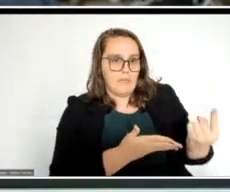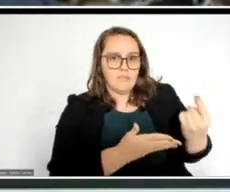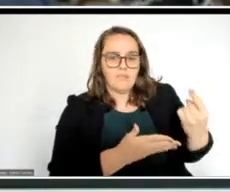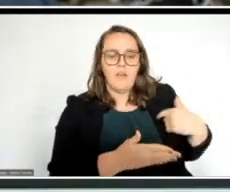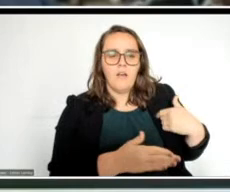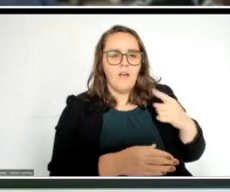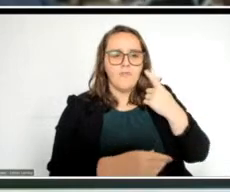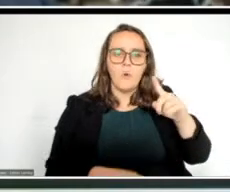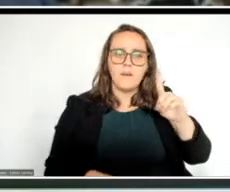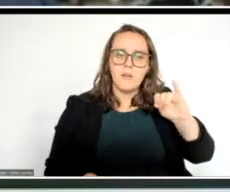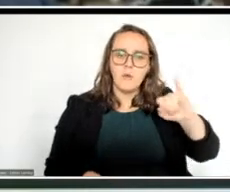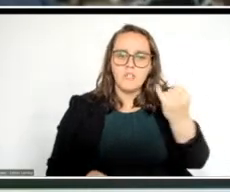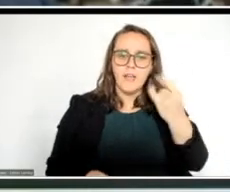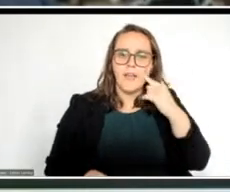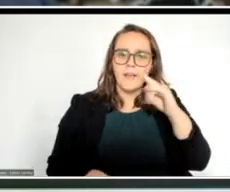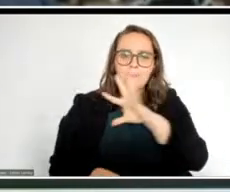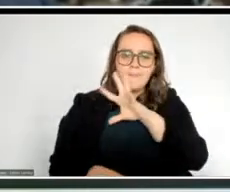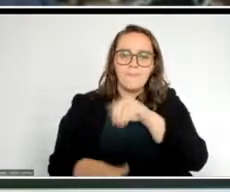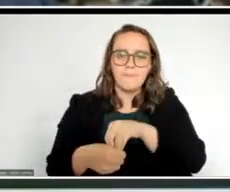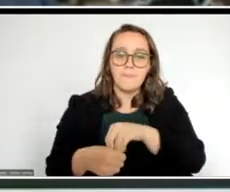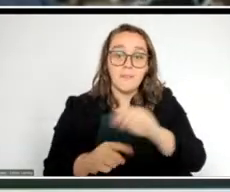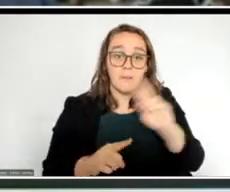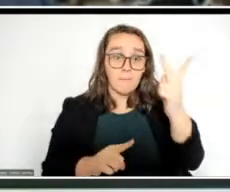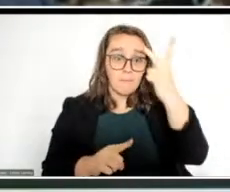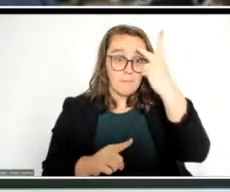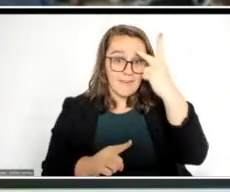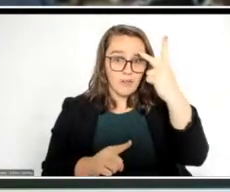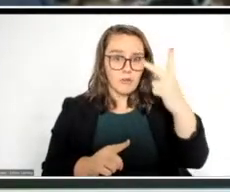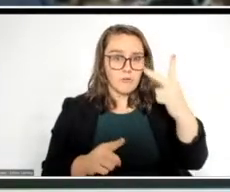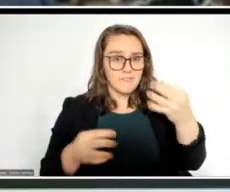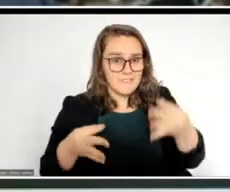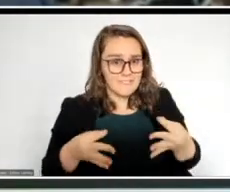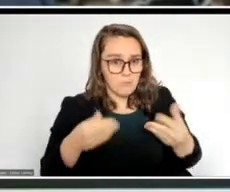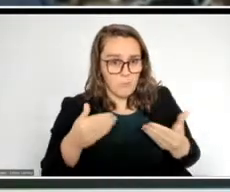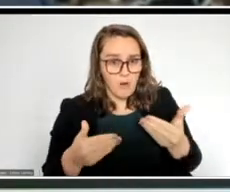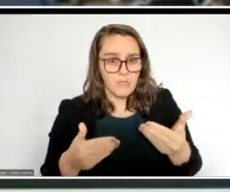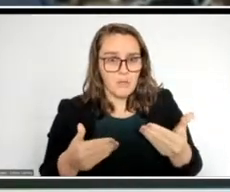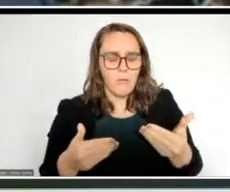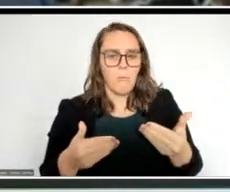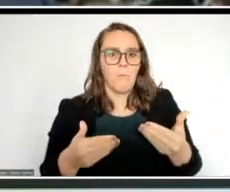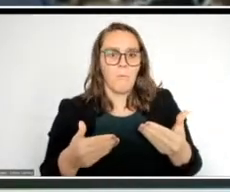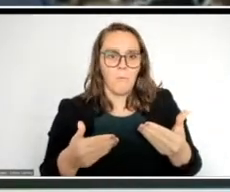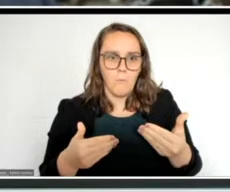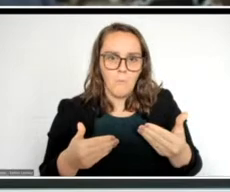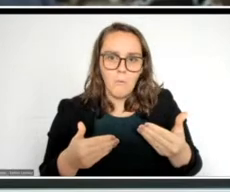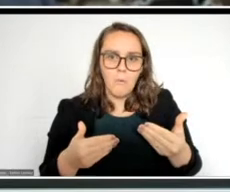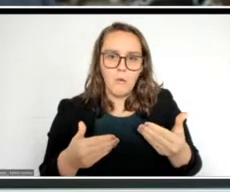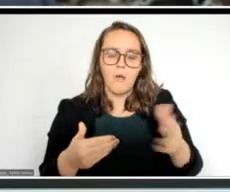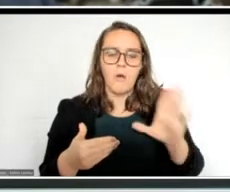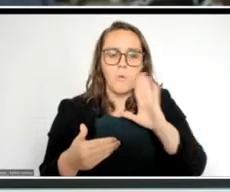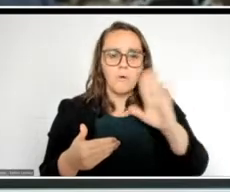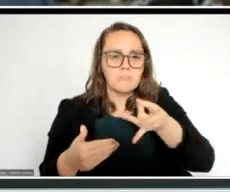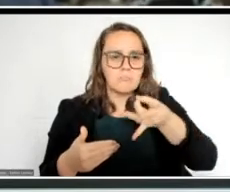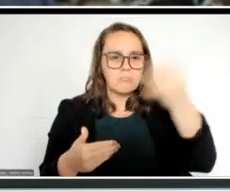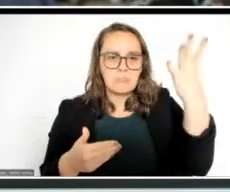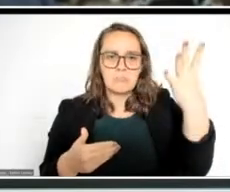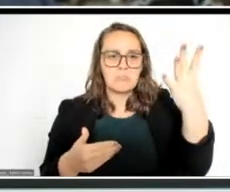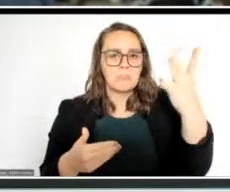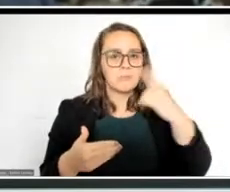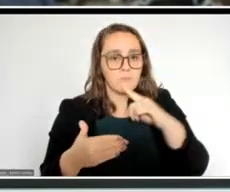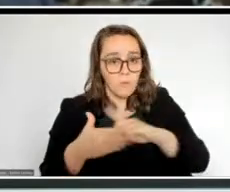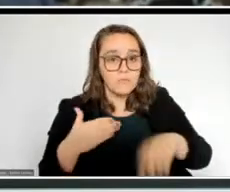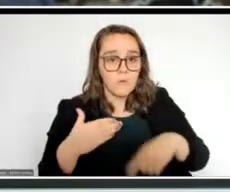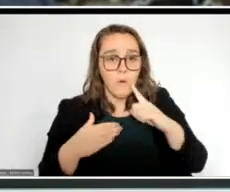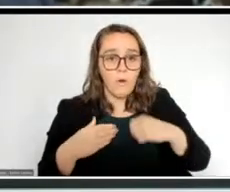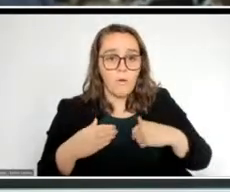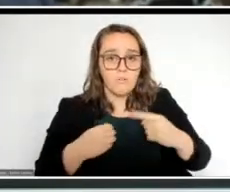itself into the political process this way, I think would have had grave consequences for the country. It